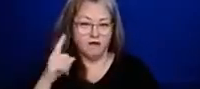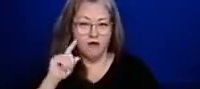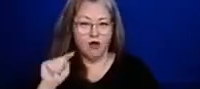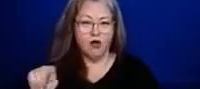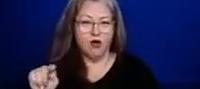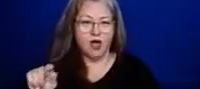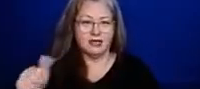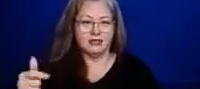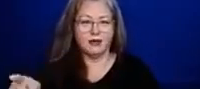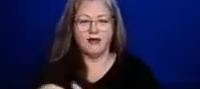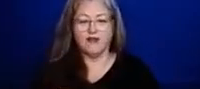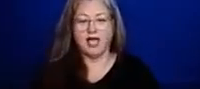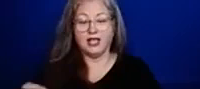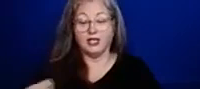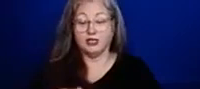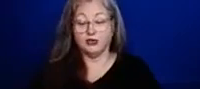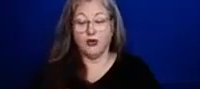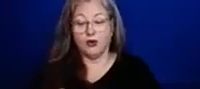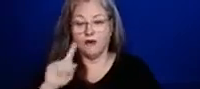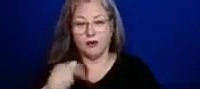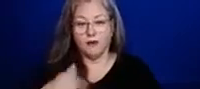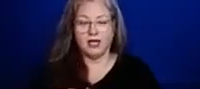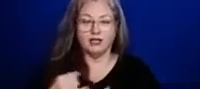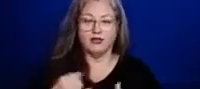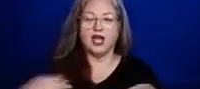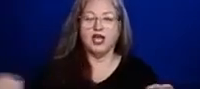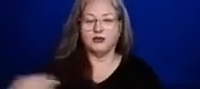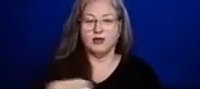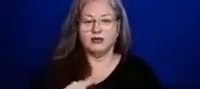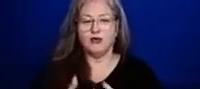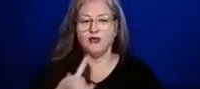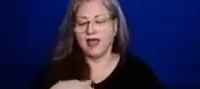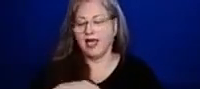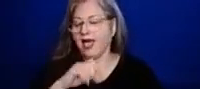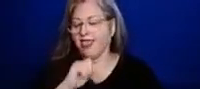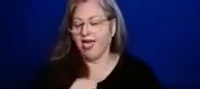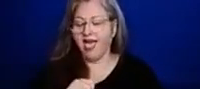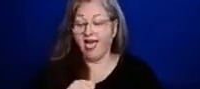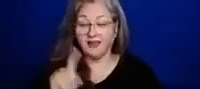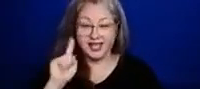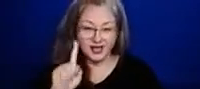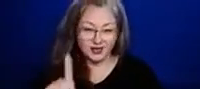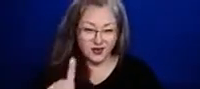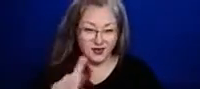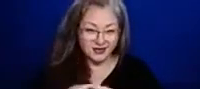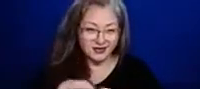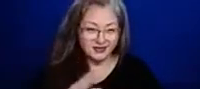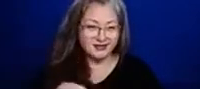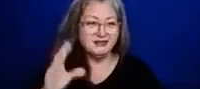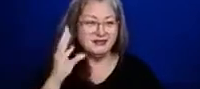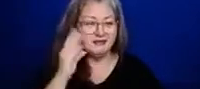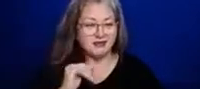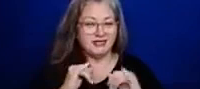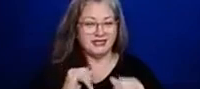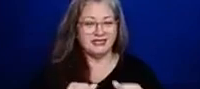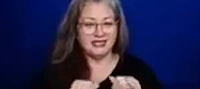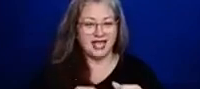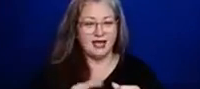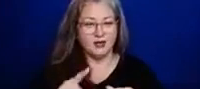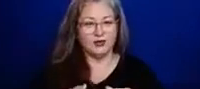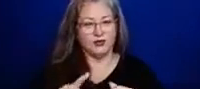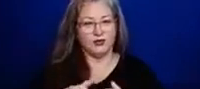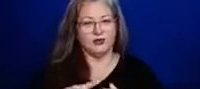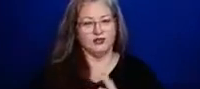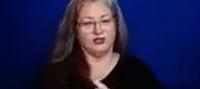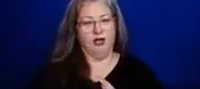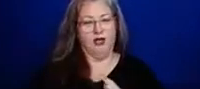for the sewing, and my friends will do it, and I will give them drawings. So I love that you had the same experience, that you were well known for being an artist